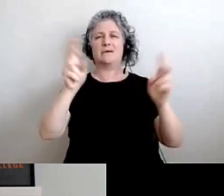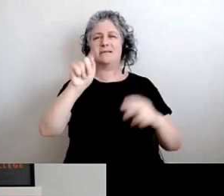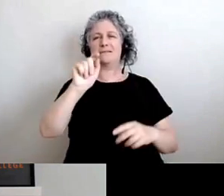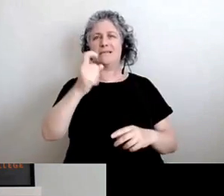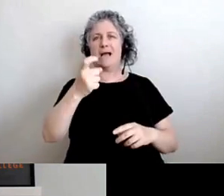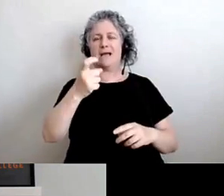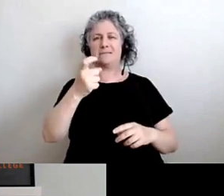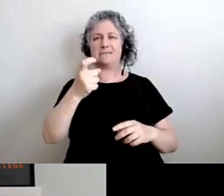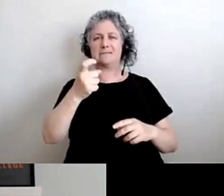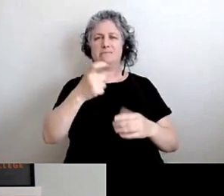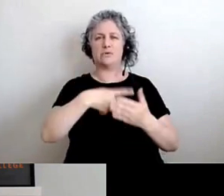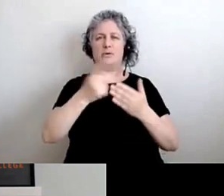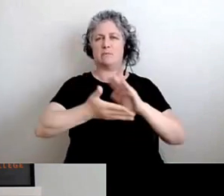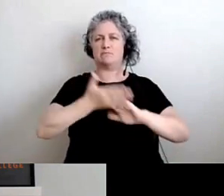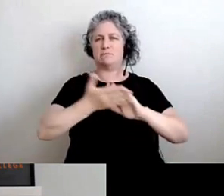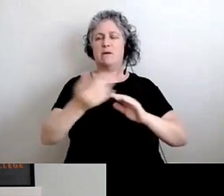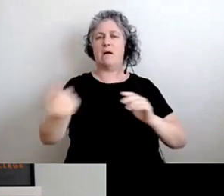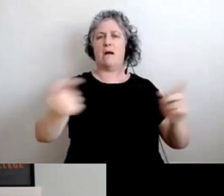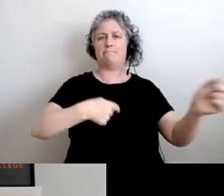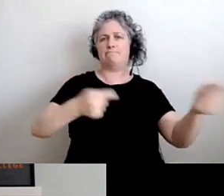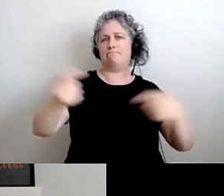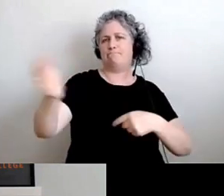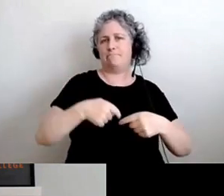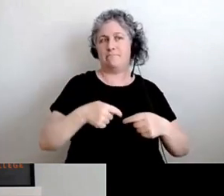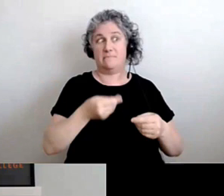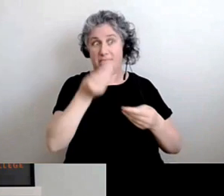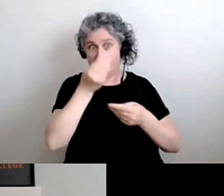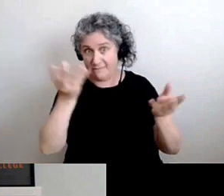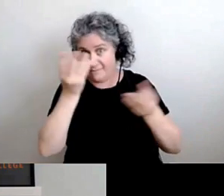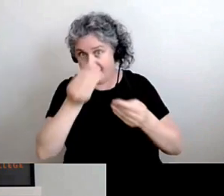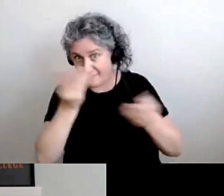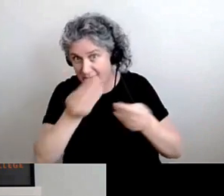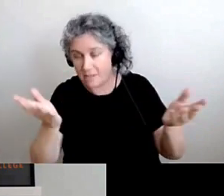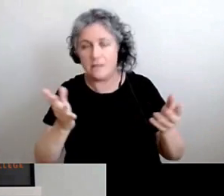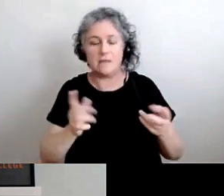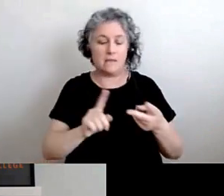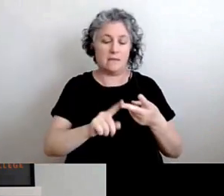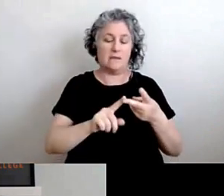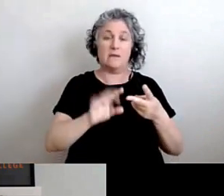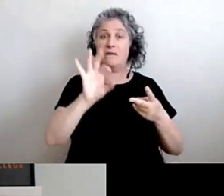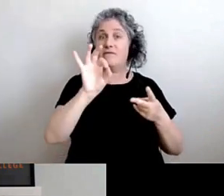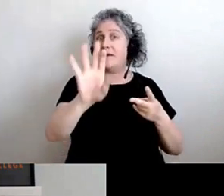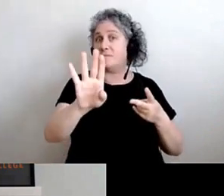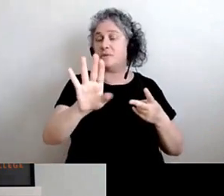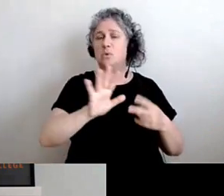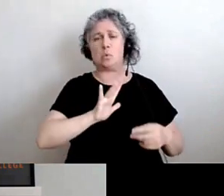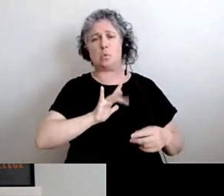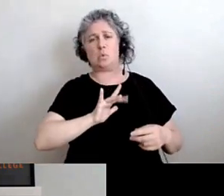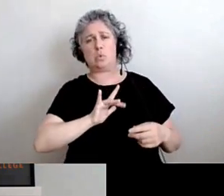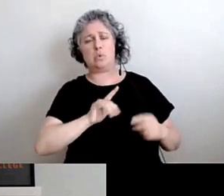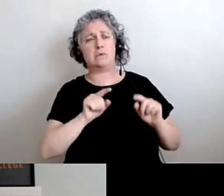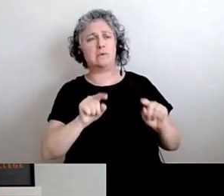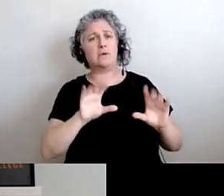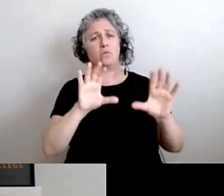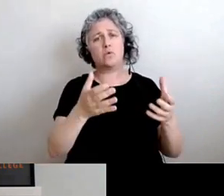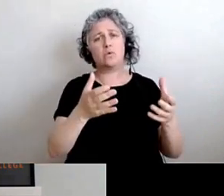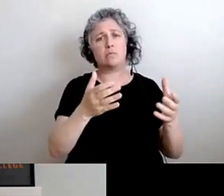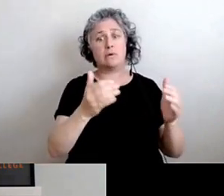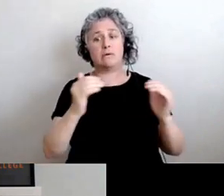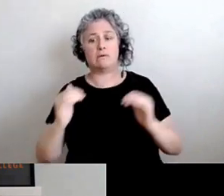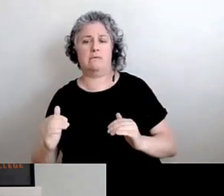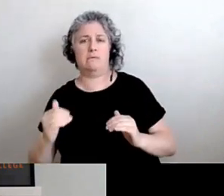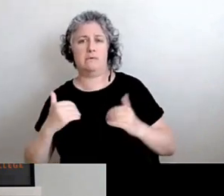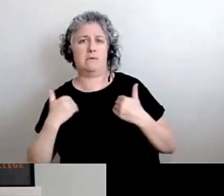but when you put stuff on Facebook, you will find that groups that are in younger age